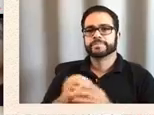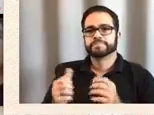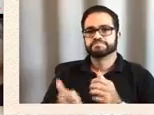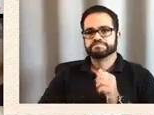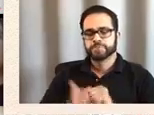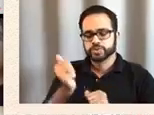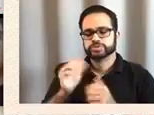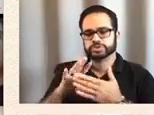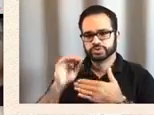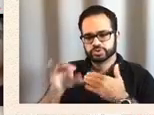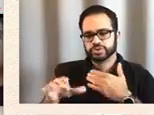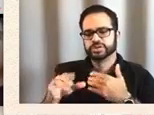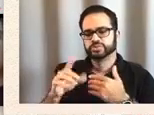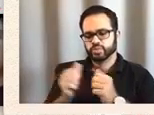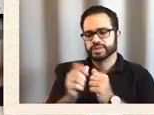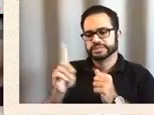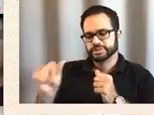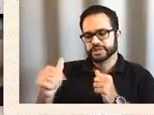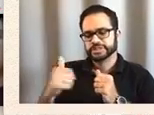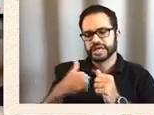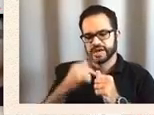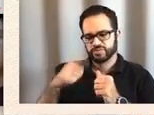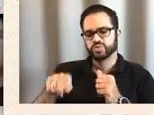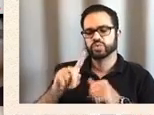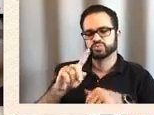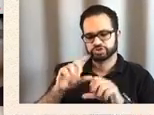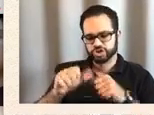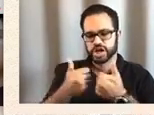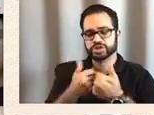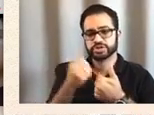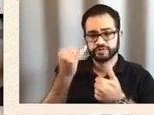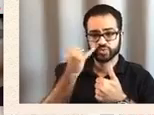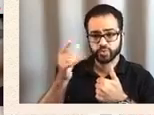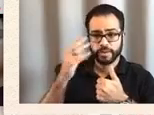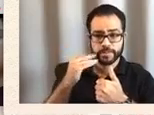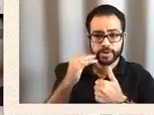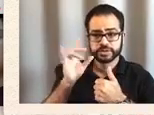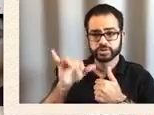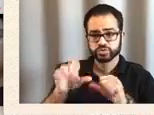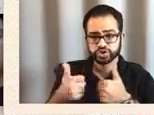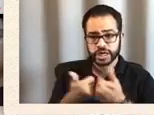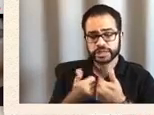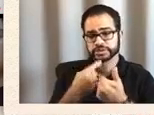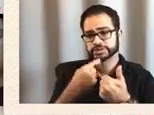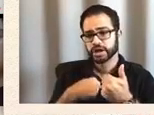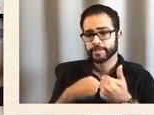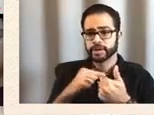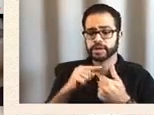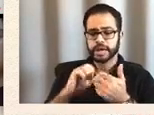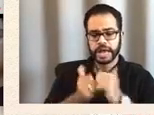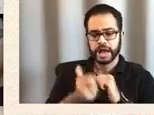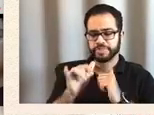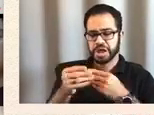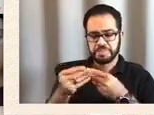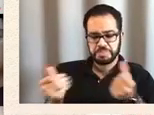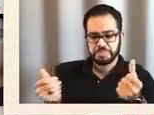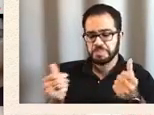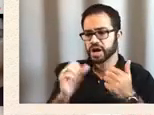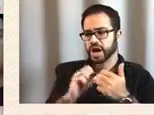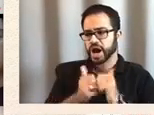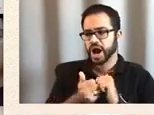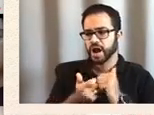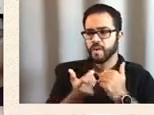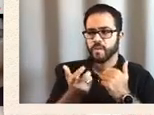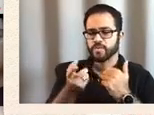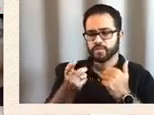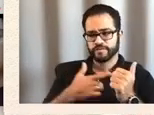have those kinds of challenges. If you've had any of those challenges, tell us how that went and whether or not you feel like